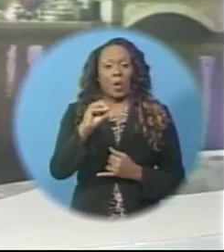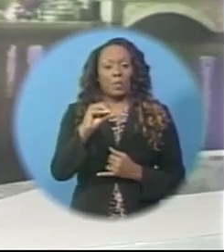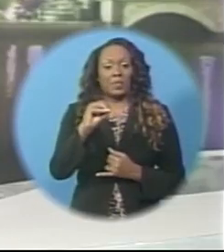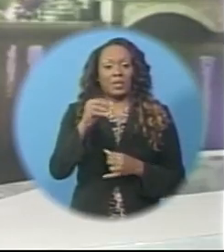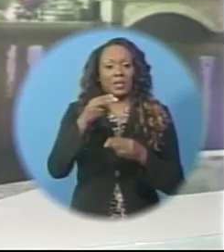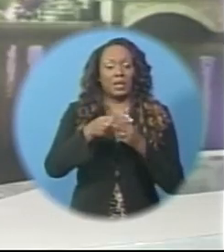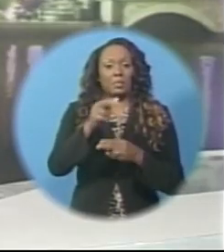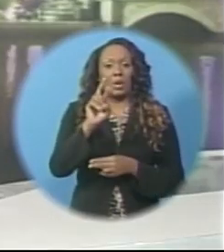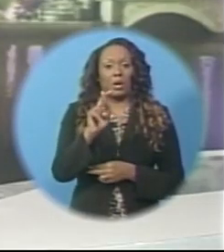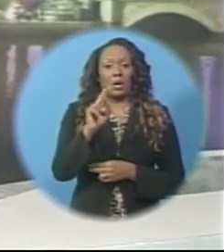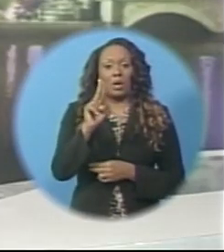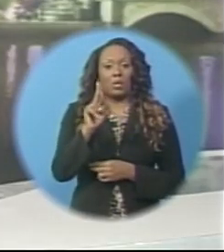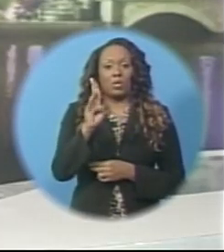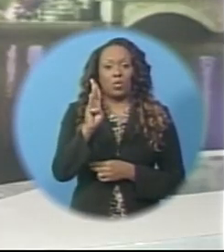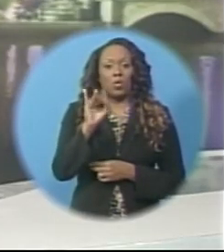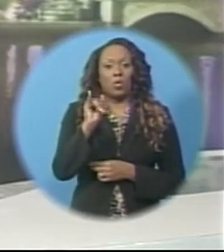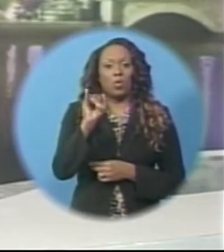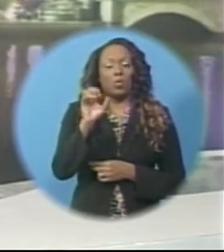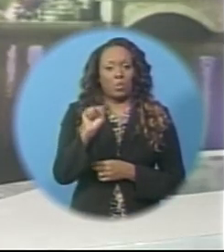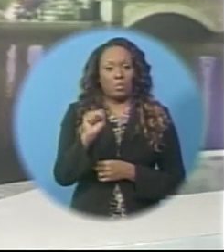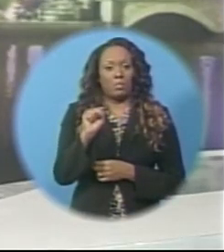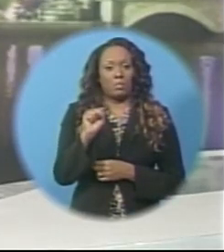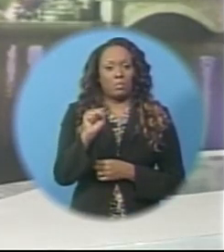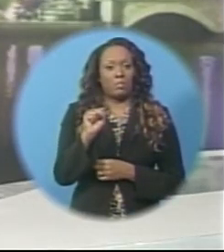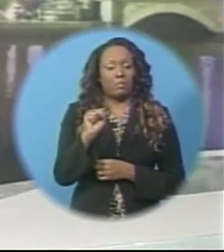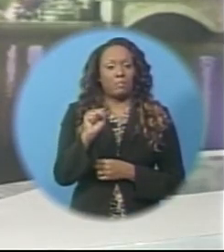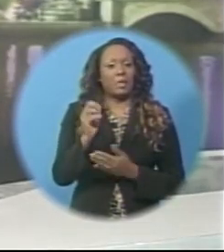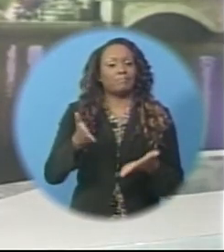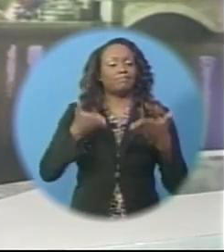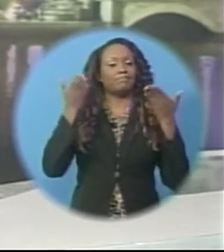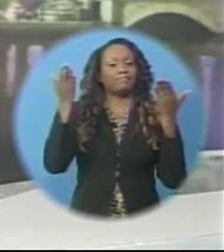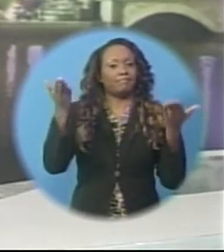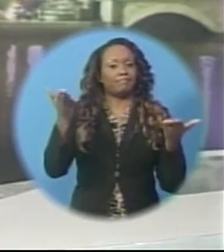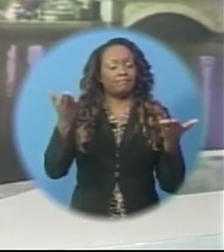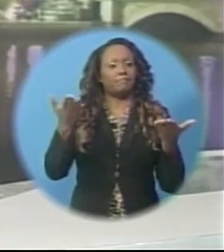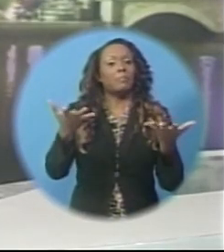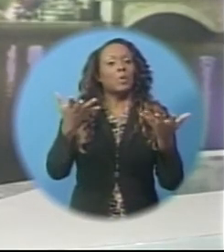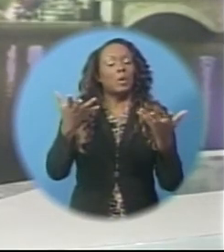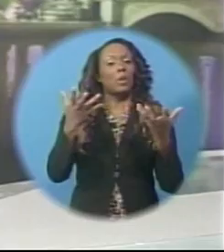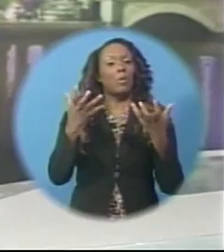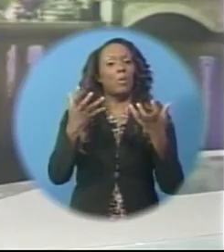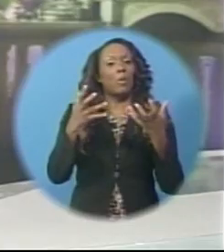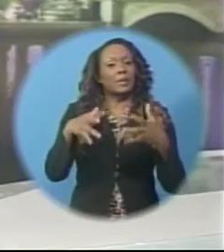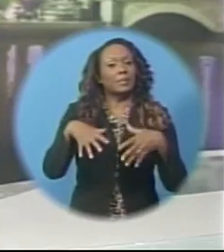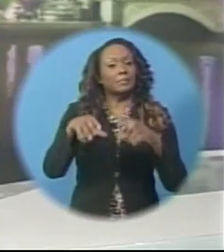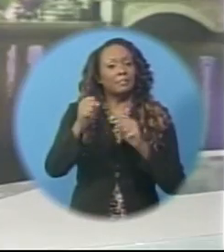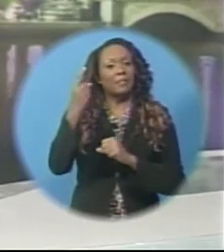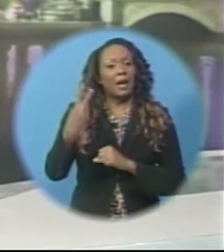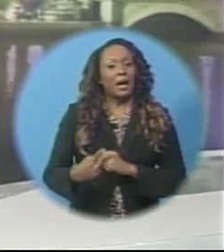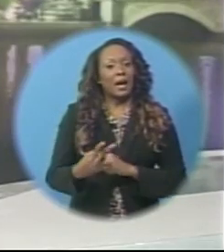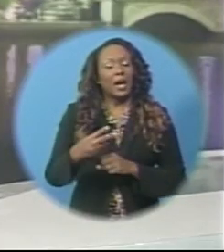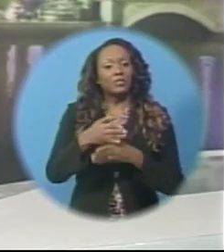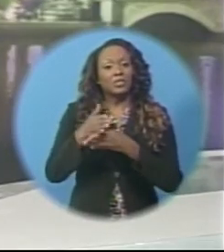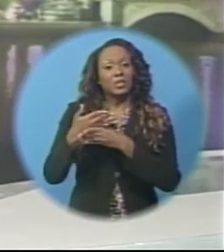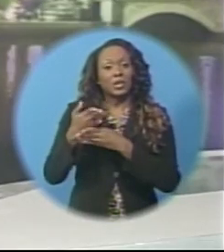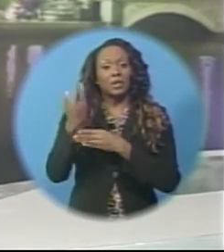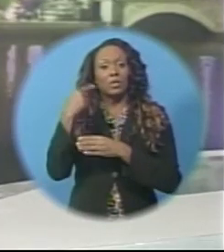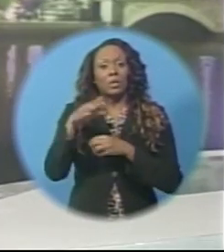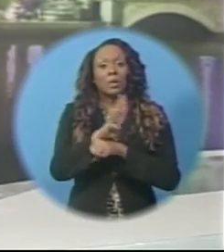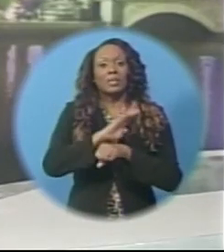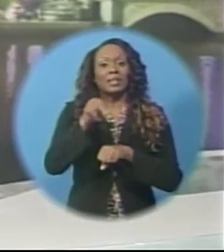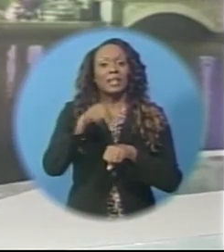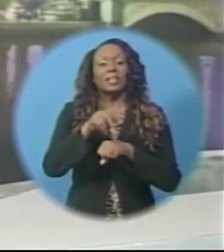market, local petroleum company Rubis is approaching government with a bid to acquire half of the shares in the Barbados National Terminal